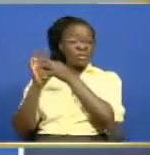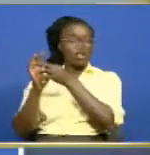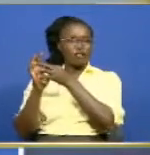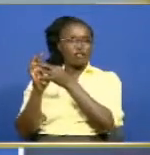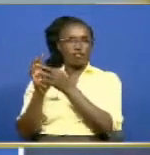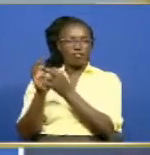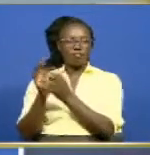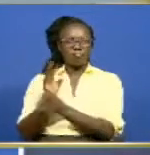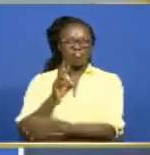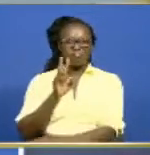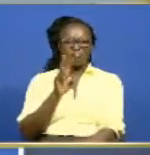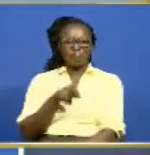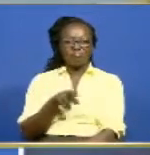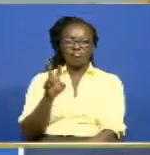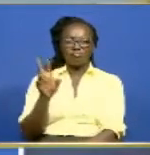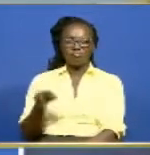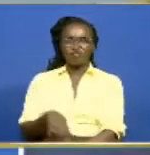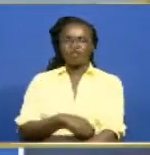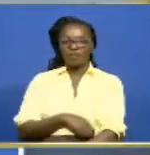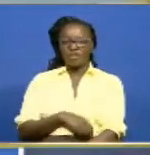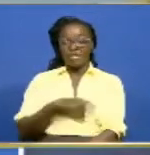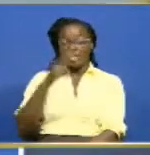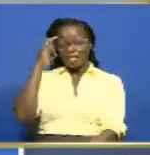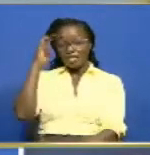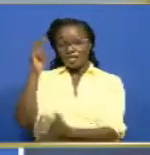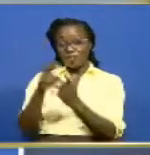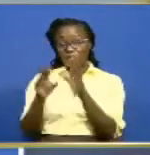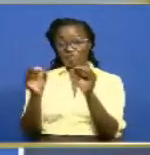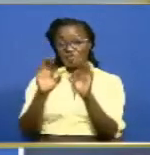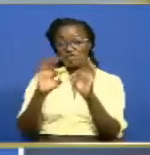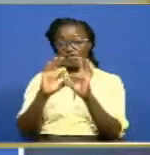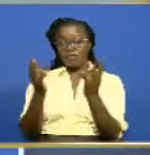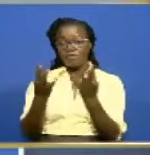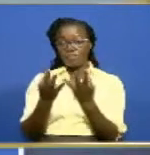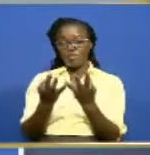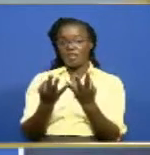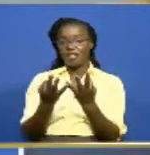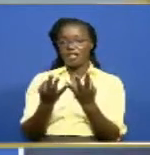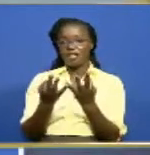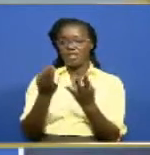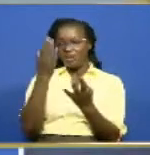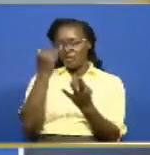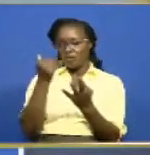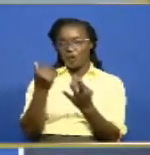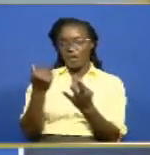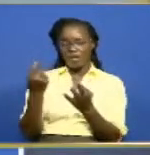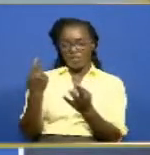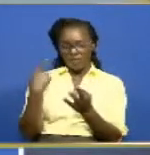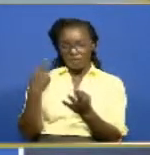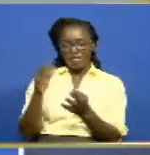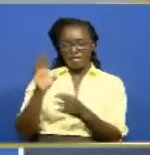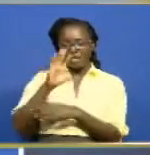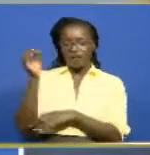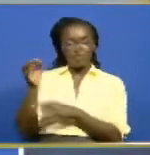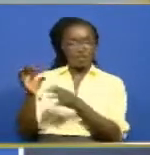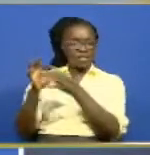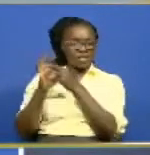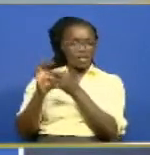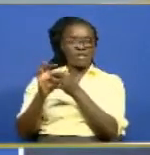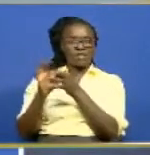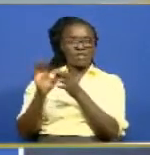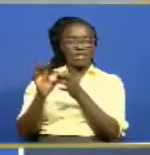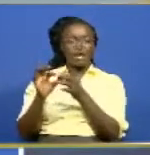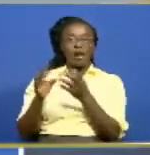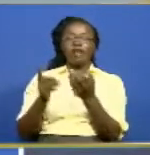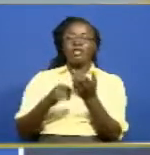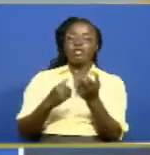undertones, and a lot of unrecognition in the family structure, because a woman's worth in the African culture is measured by the